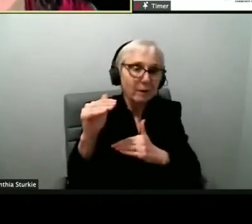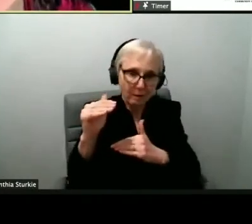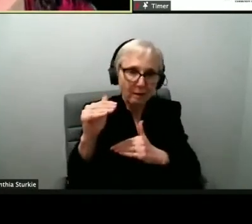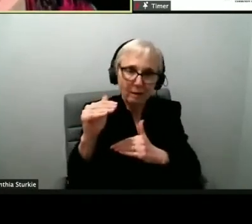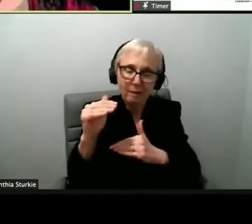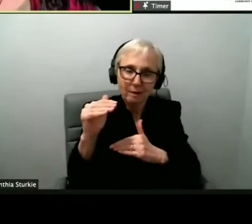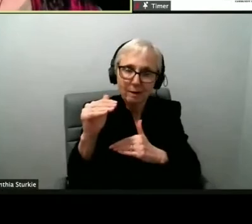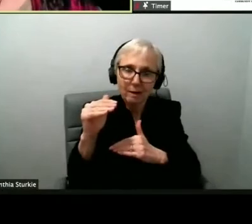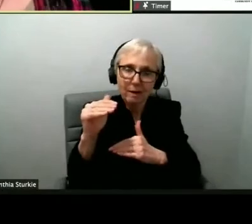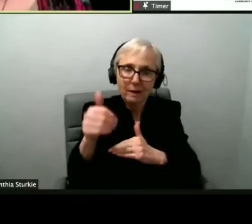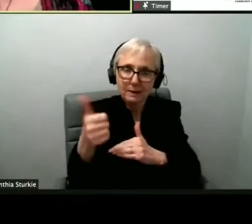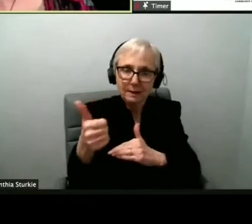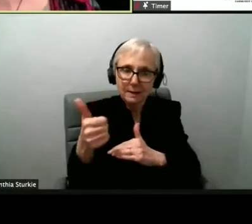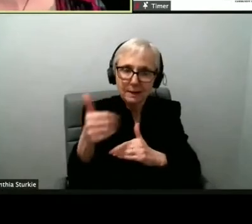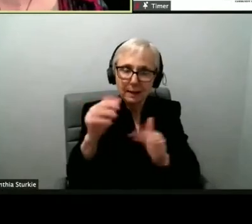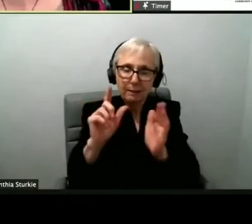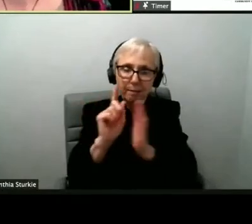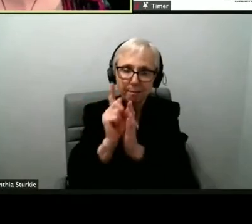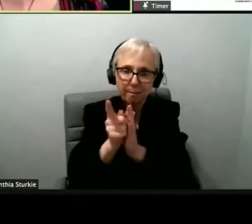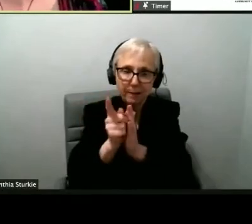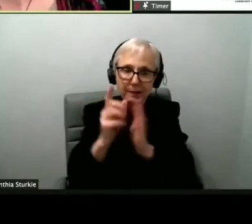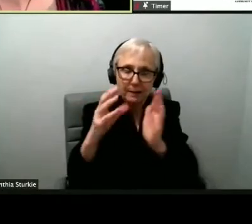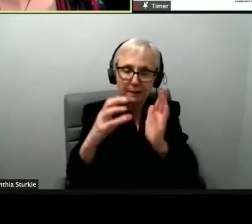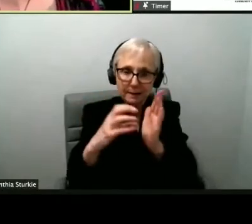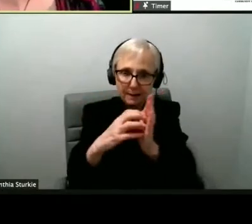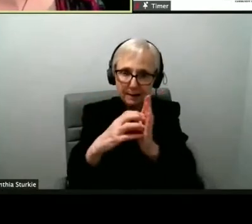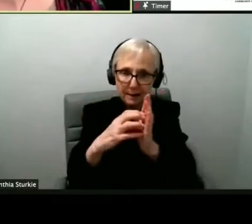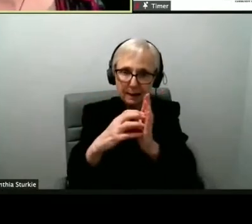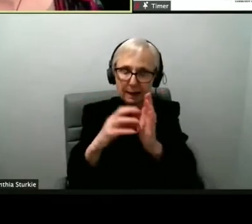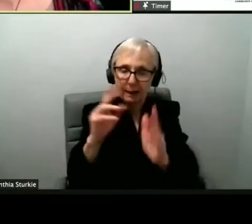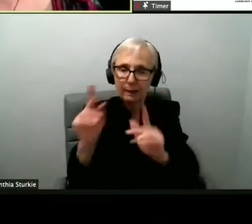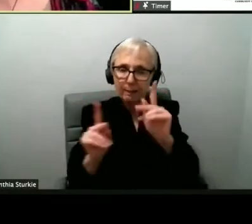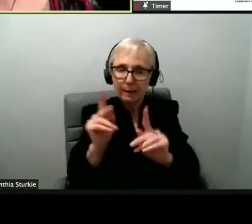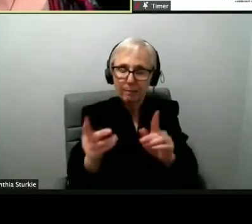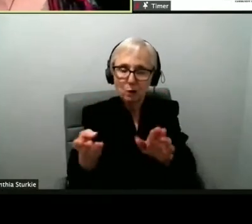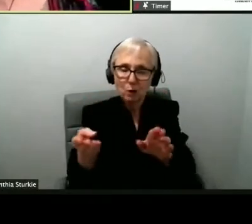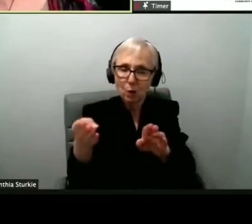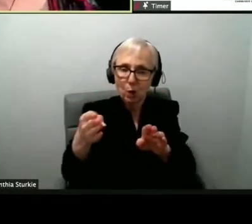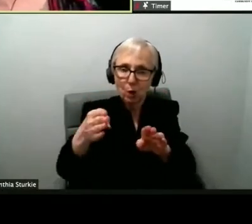I'm coming up on another 10-minute section here, and that is people's closing